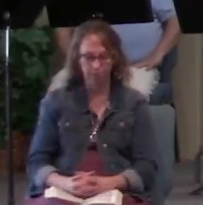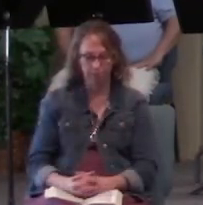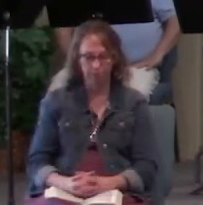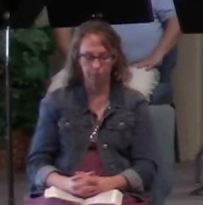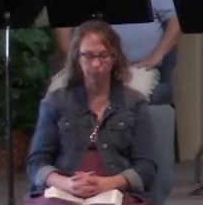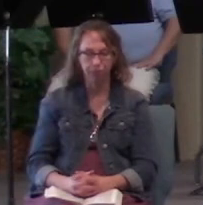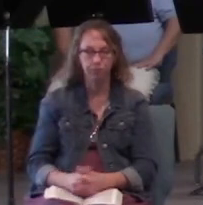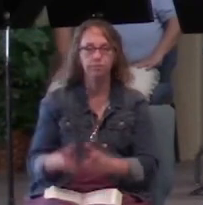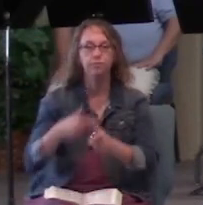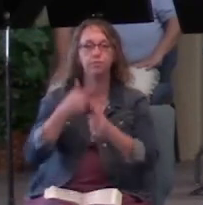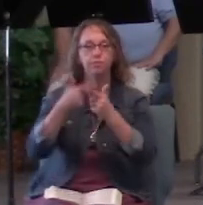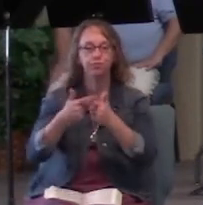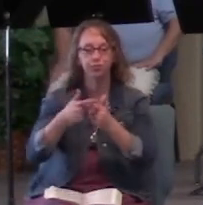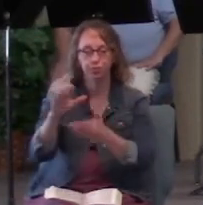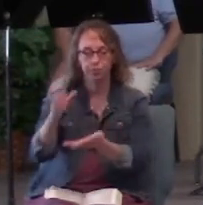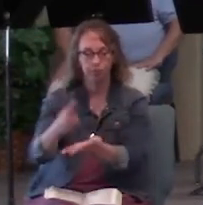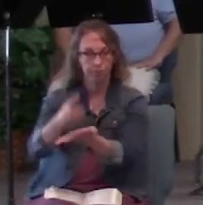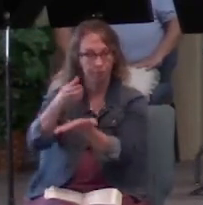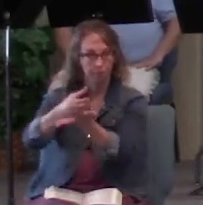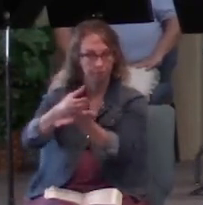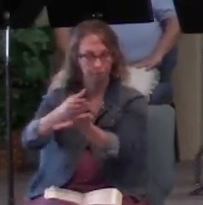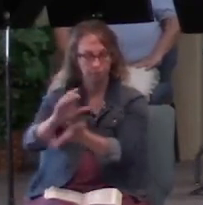And then he took a cup.